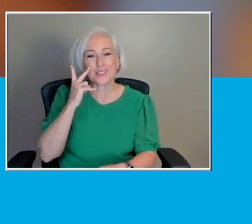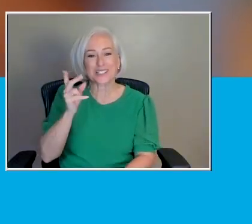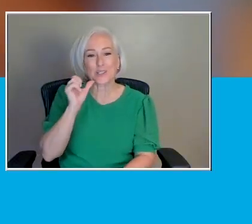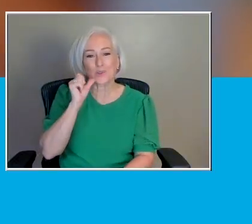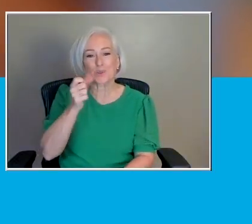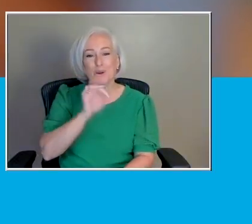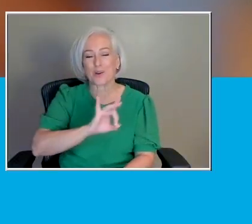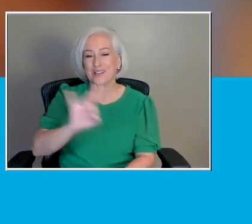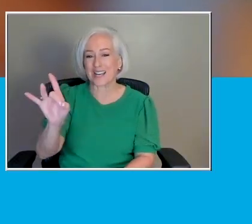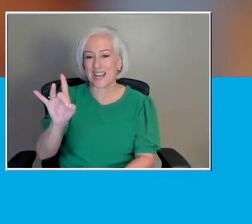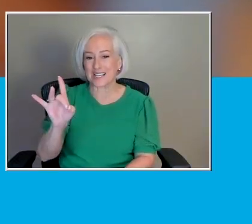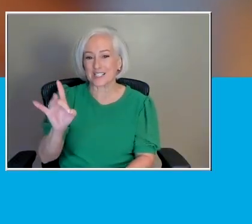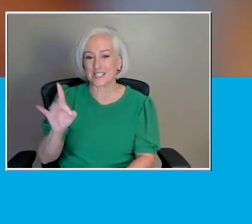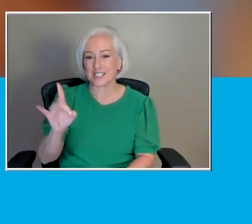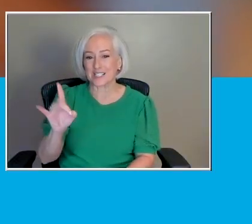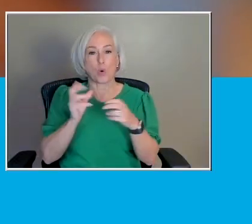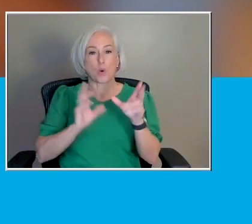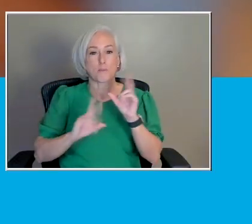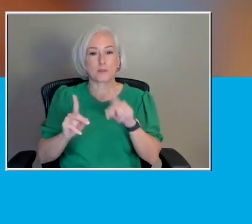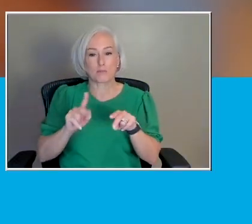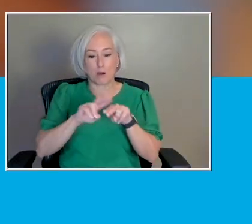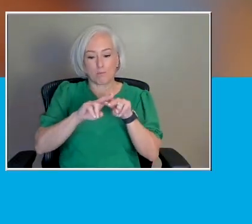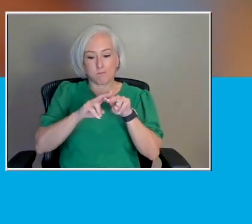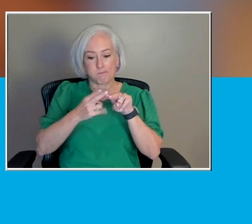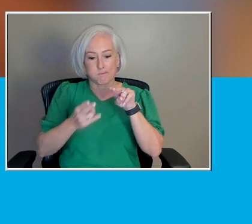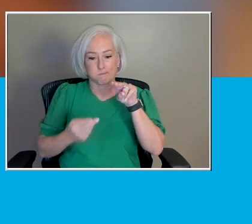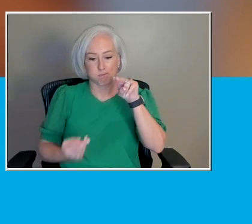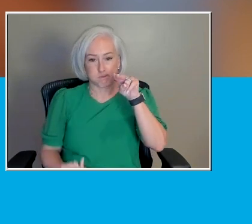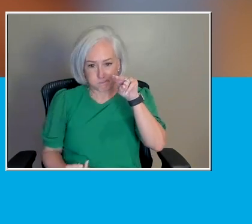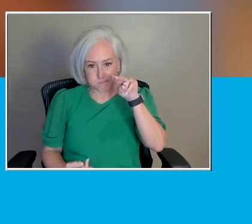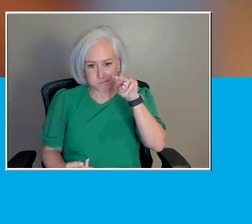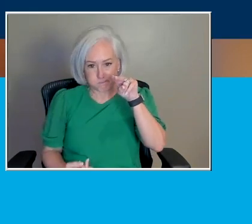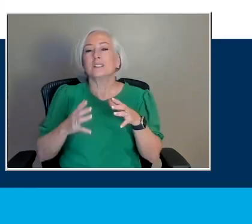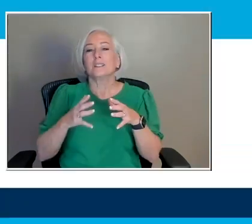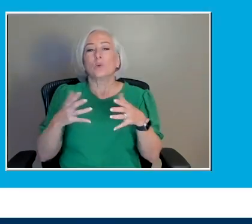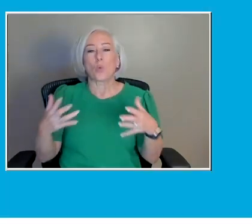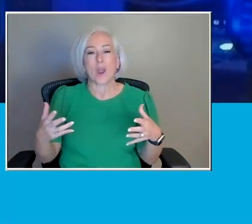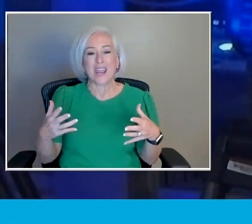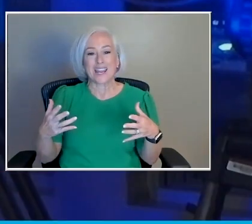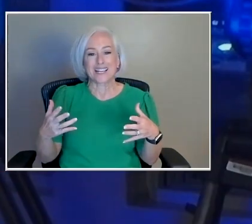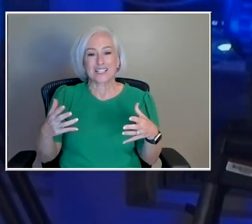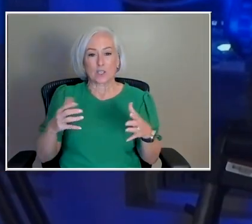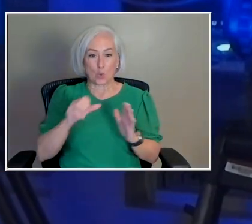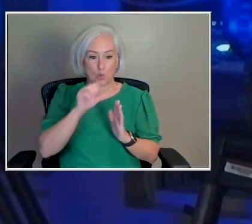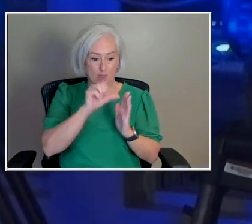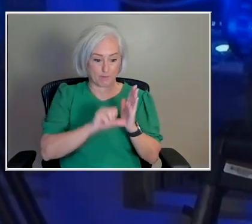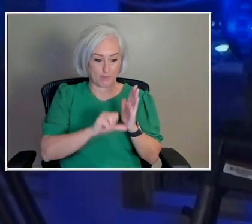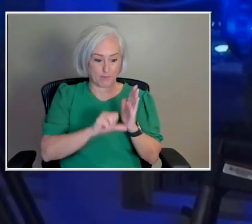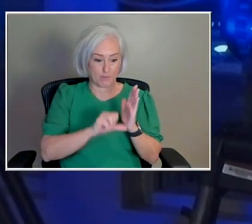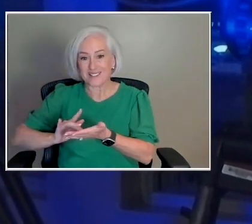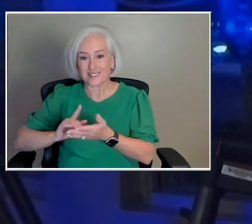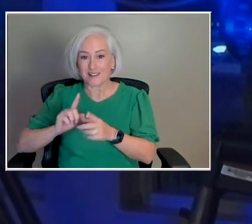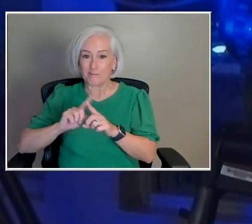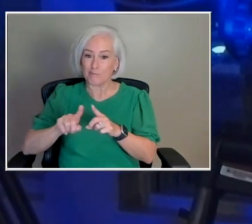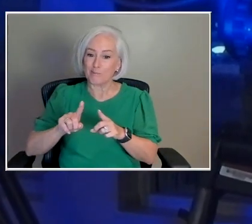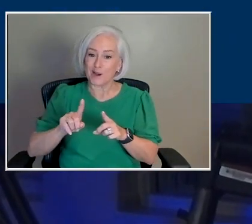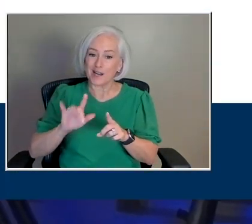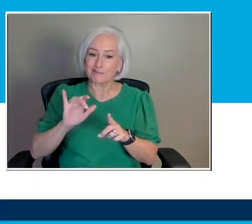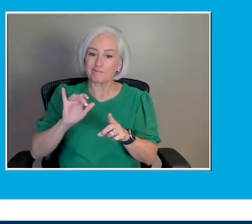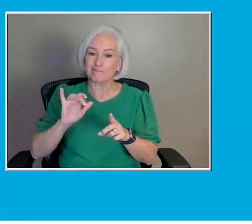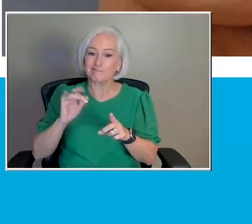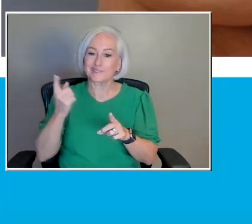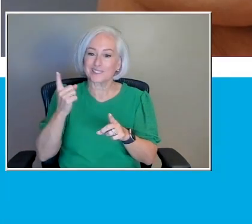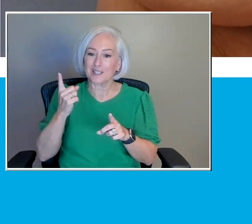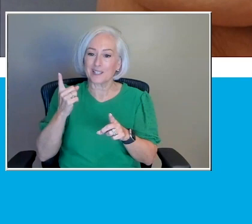having dramatic weight loss with medicine or surgery, but there's a downside. I'm Jessica Lovell. On the next Open Mics with Dr.